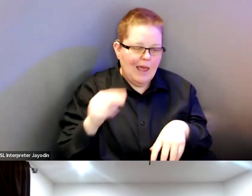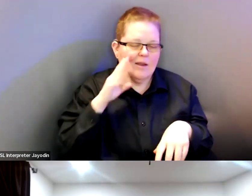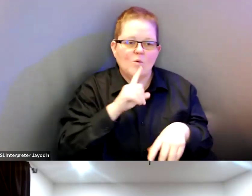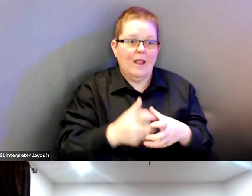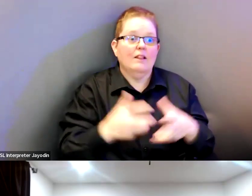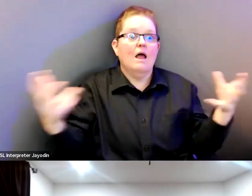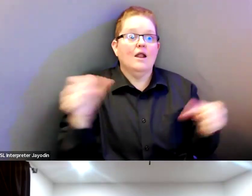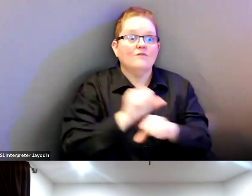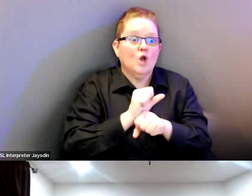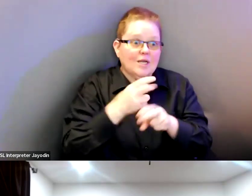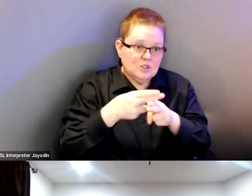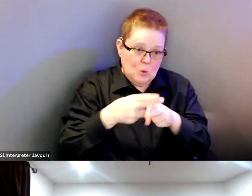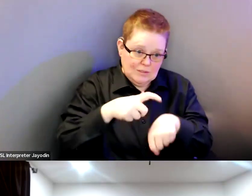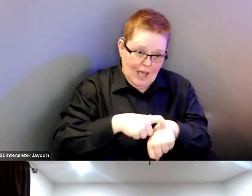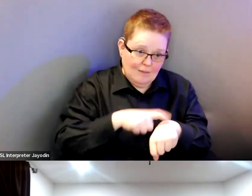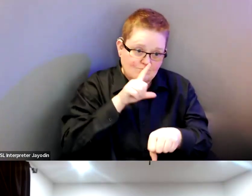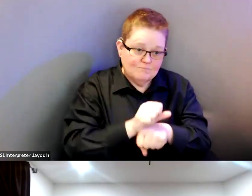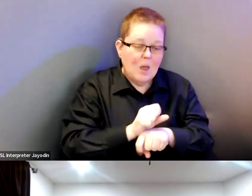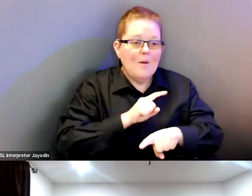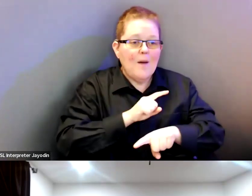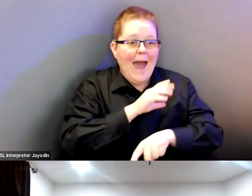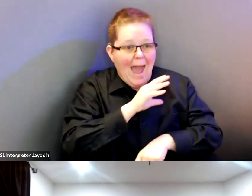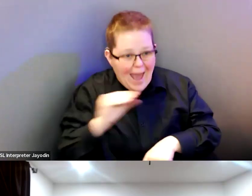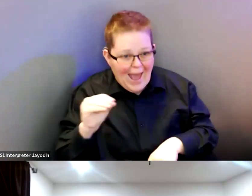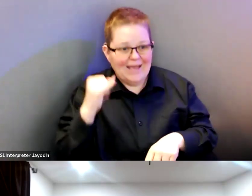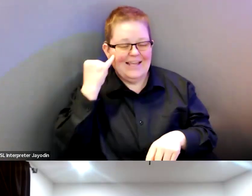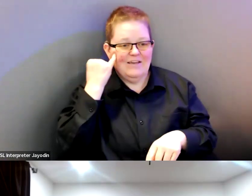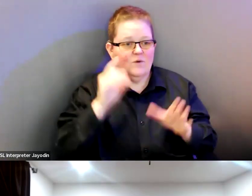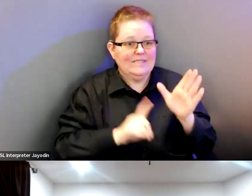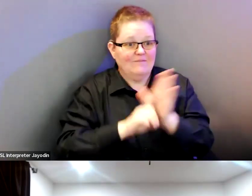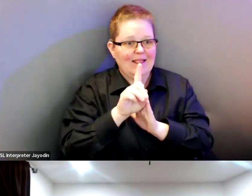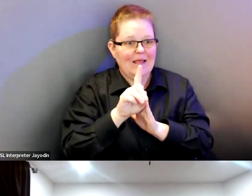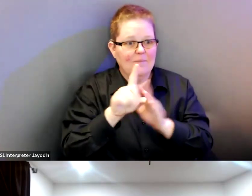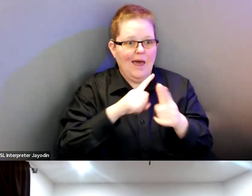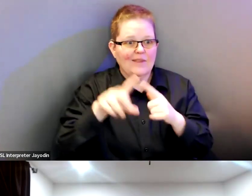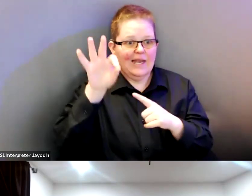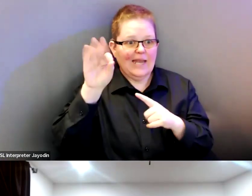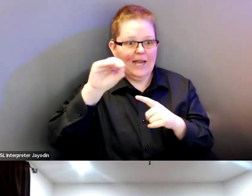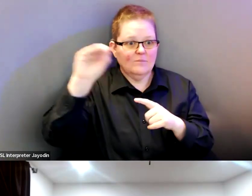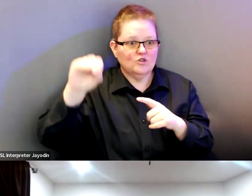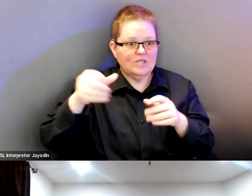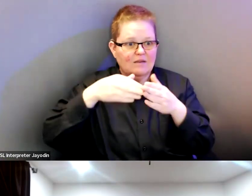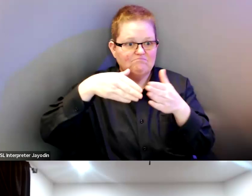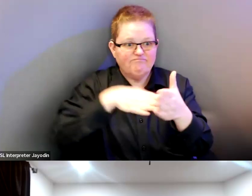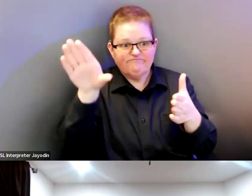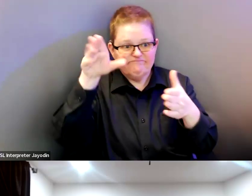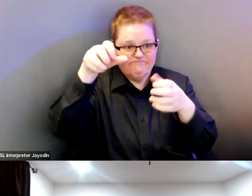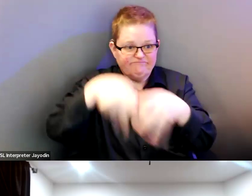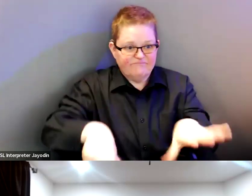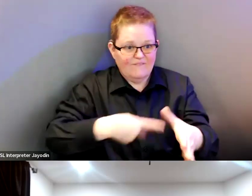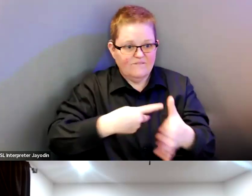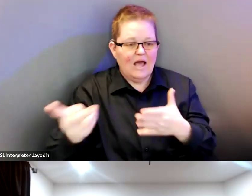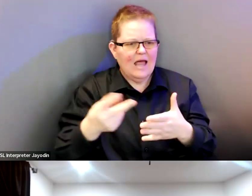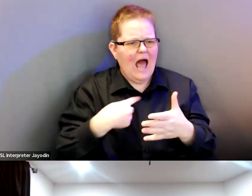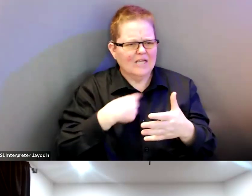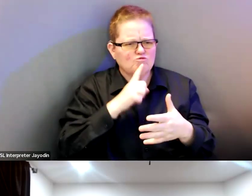And if we develop this thing and 90% of it bounces off, I would argue that's a really important data